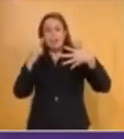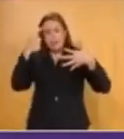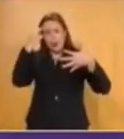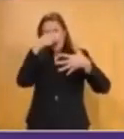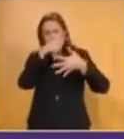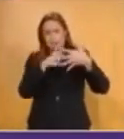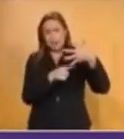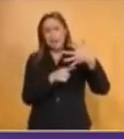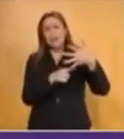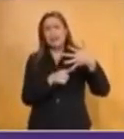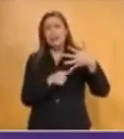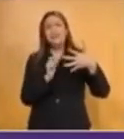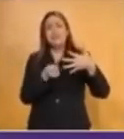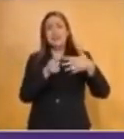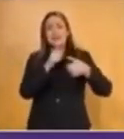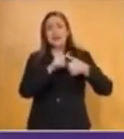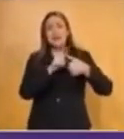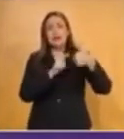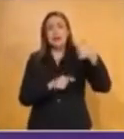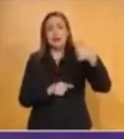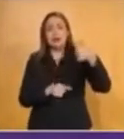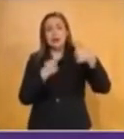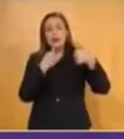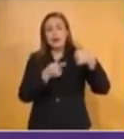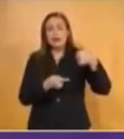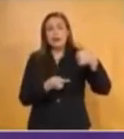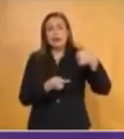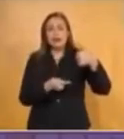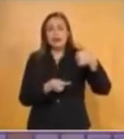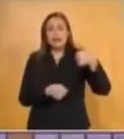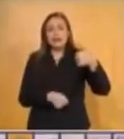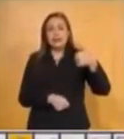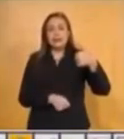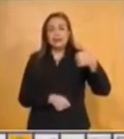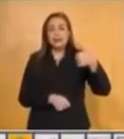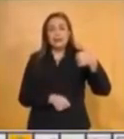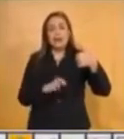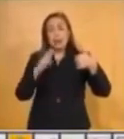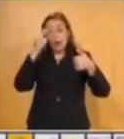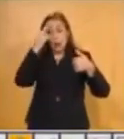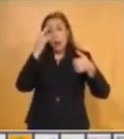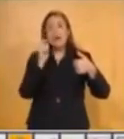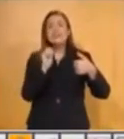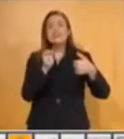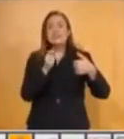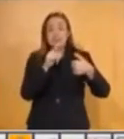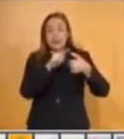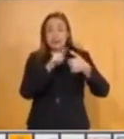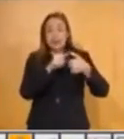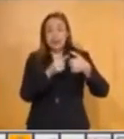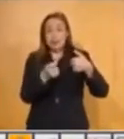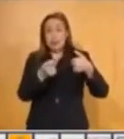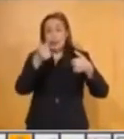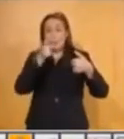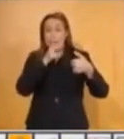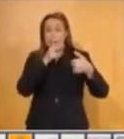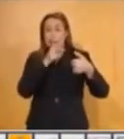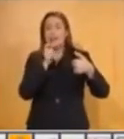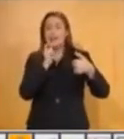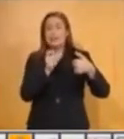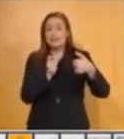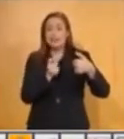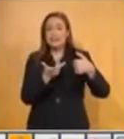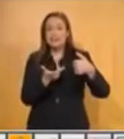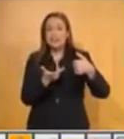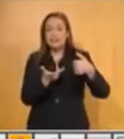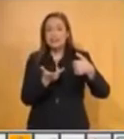is sleepyhead? The first word that I have in the screen. ¿Recuerdas cuál es esta palabra? La primera que aparece en la pantalla. Sleepyhead.